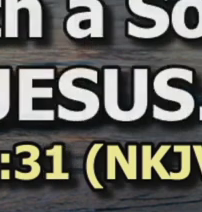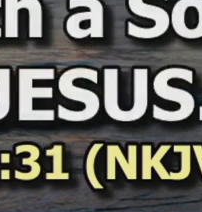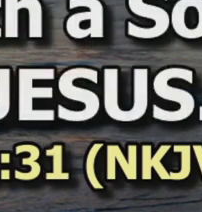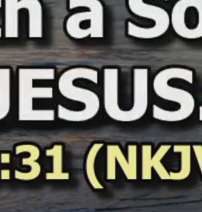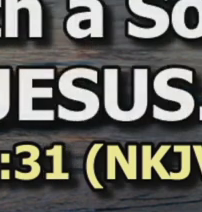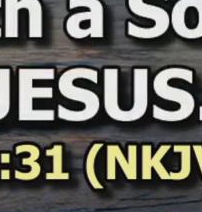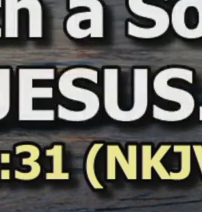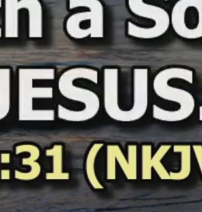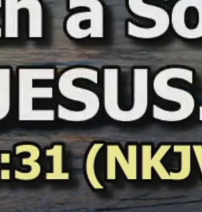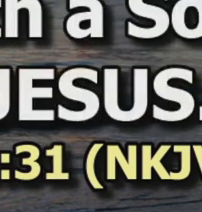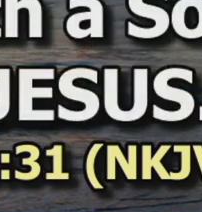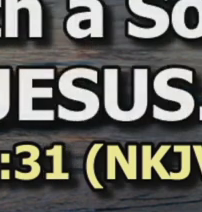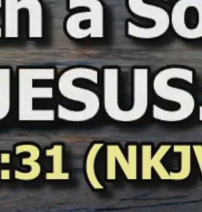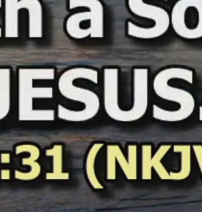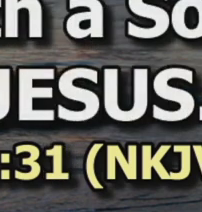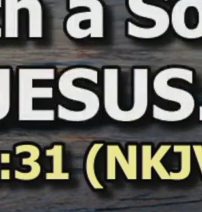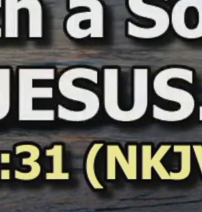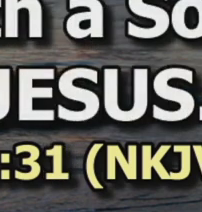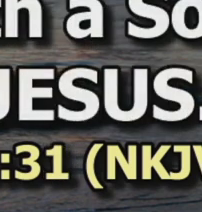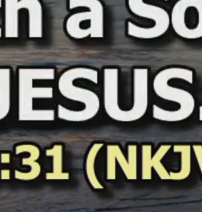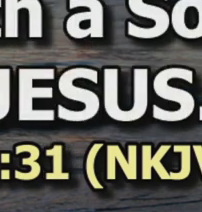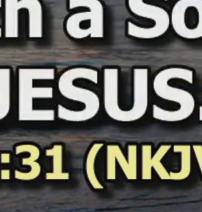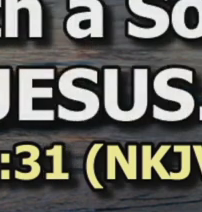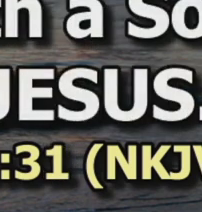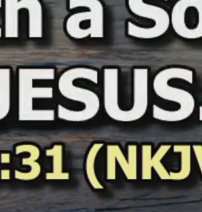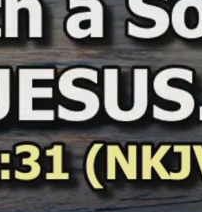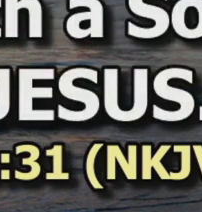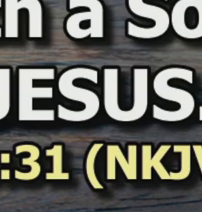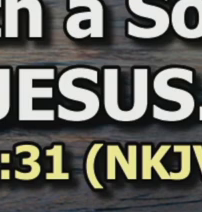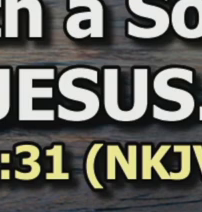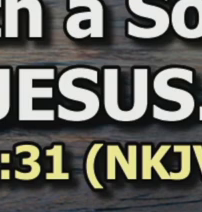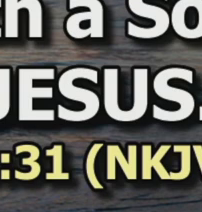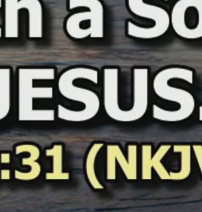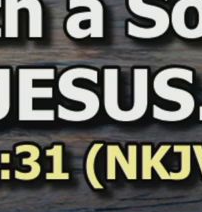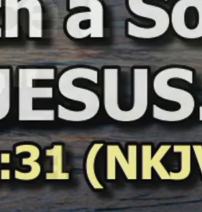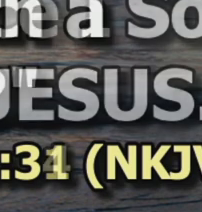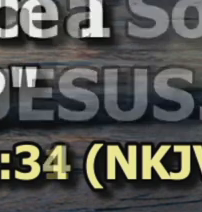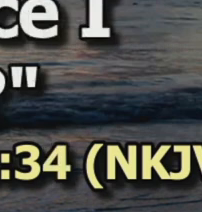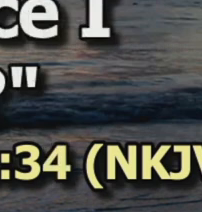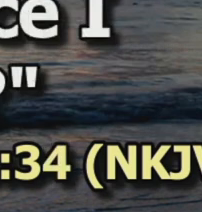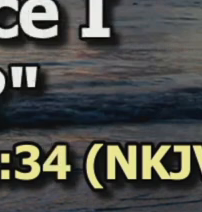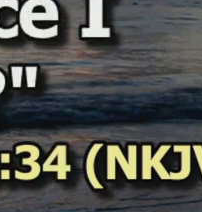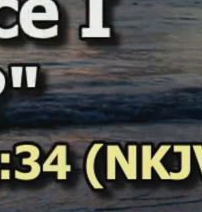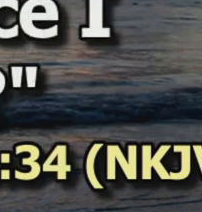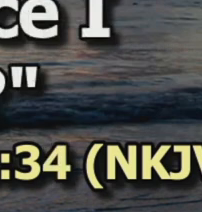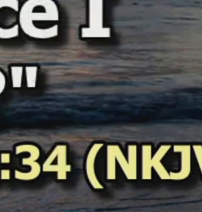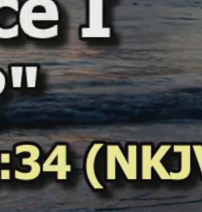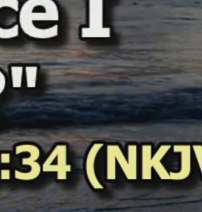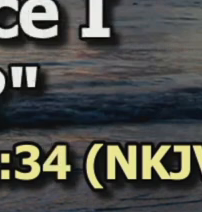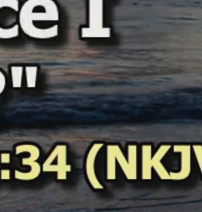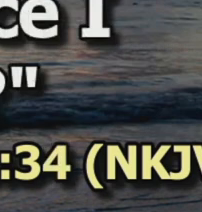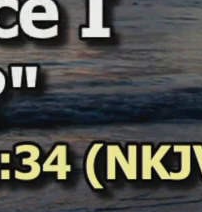34. Mstari wa 35. Mary had a genuine question. Aha, Yesu Mary akawa na swali. Luke 1:34.